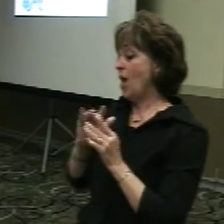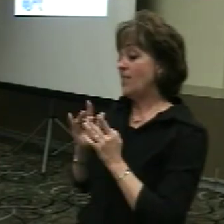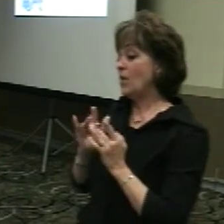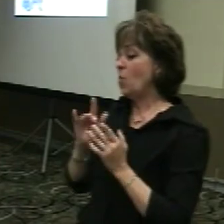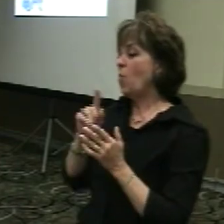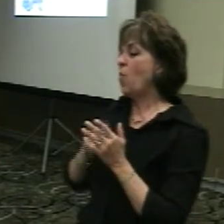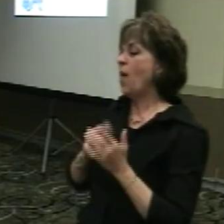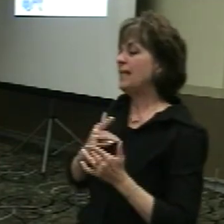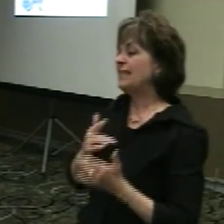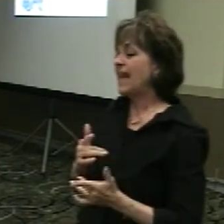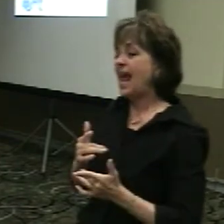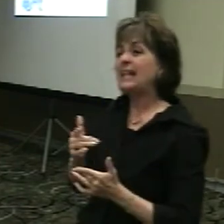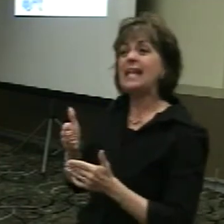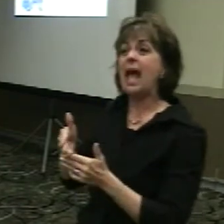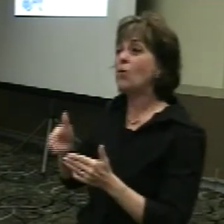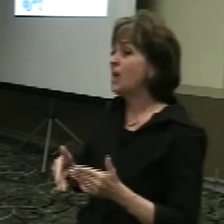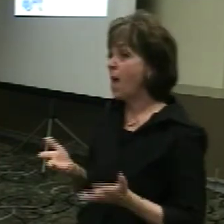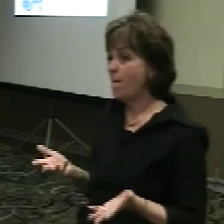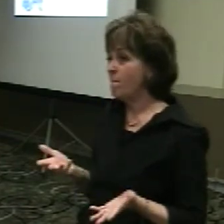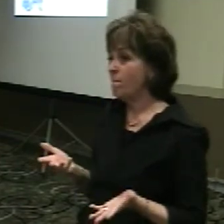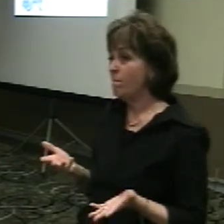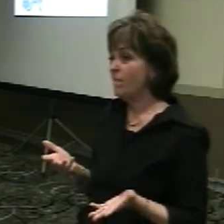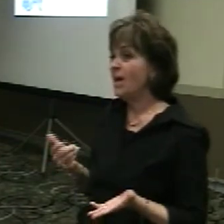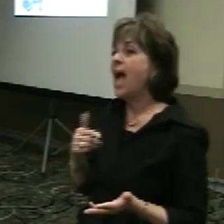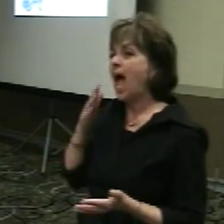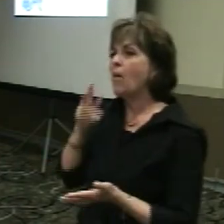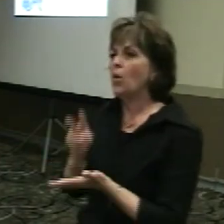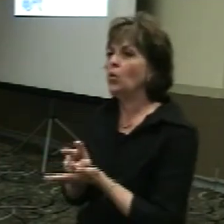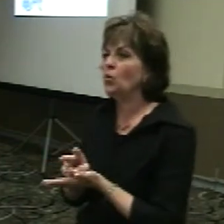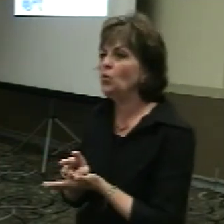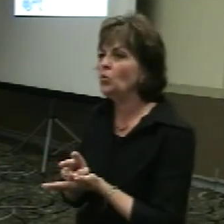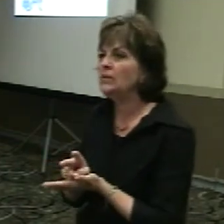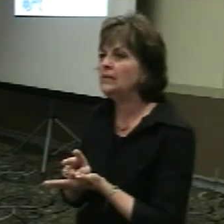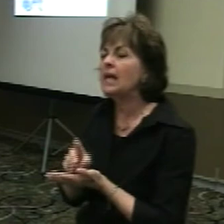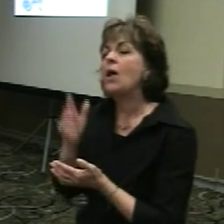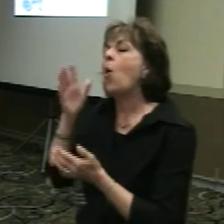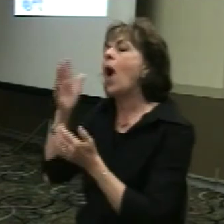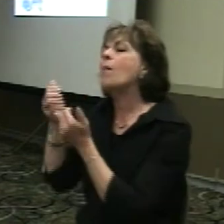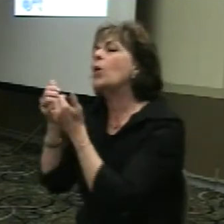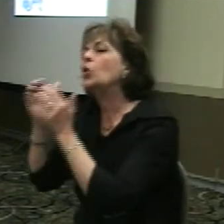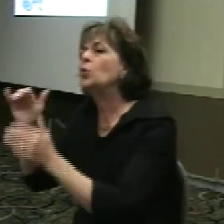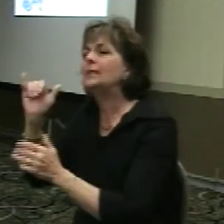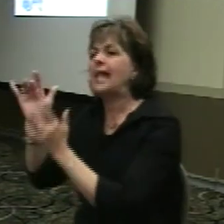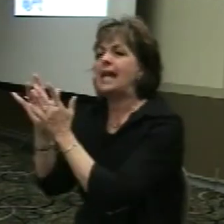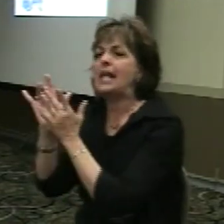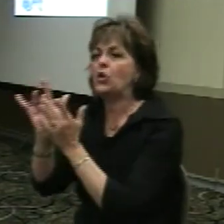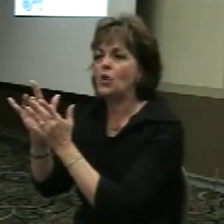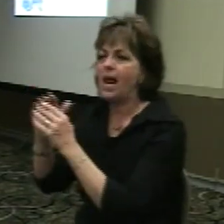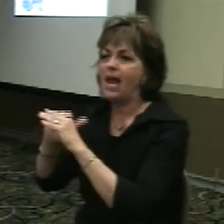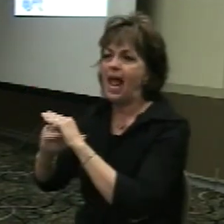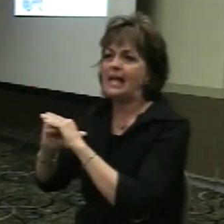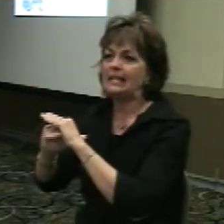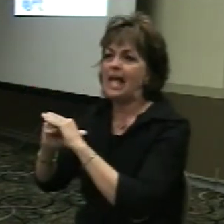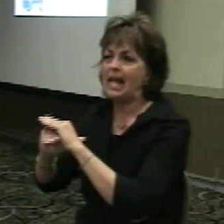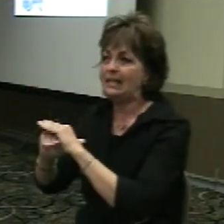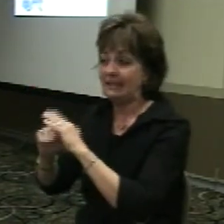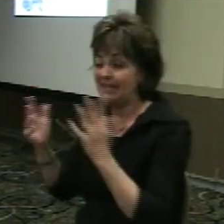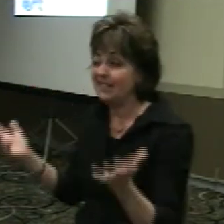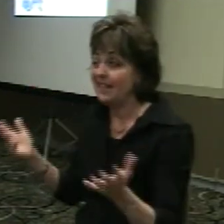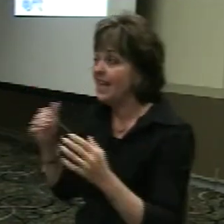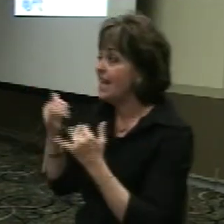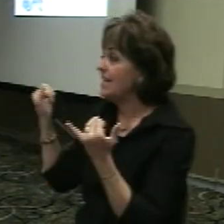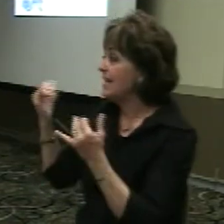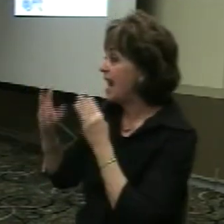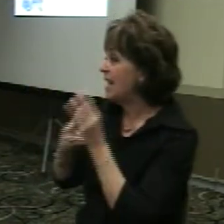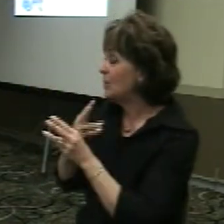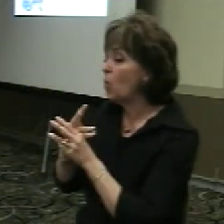is going to be the likely outcome of that? I'm going to lose internet access. All right? In today's world,